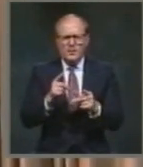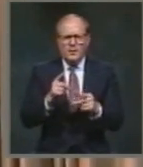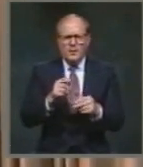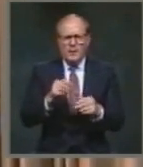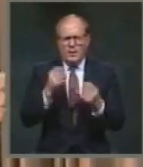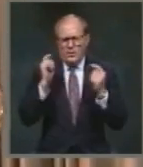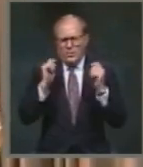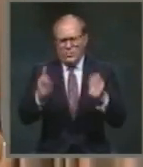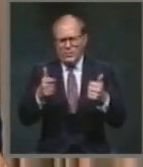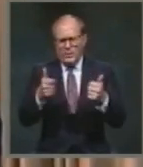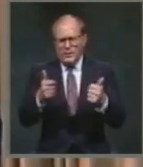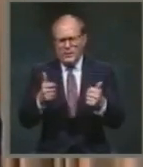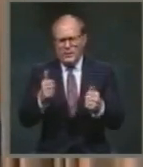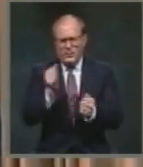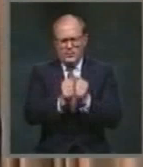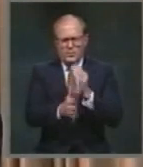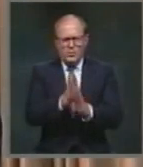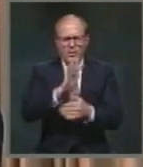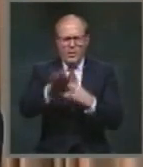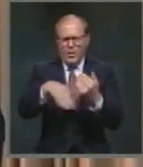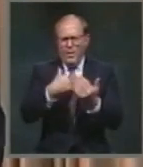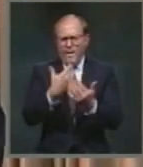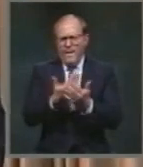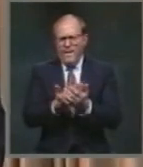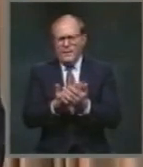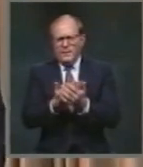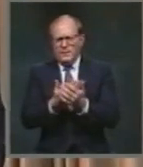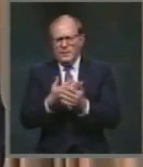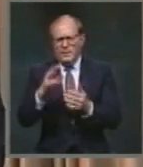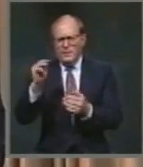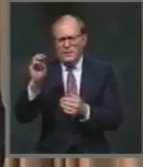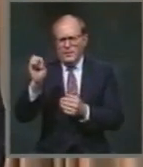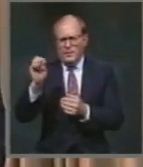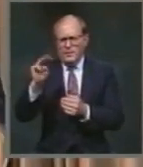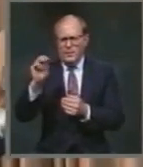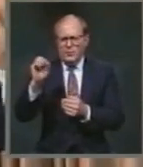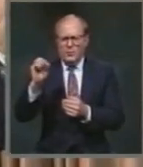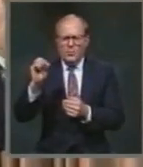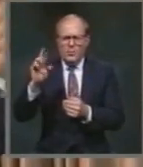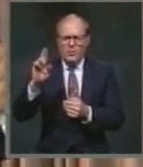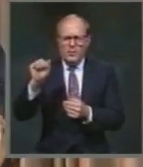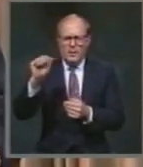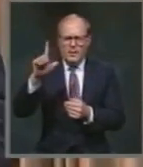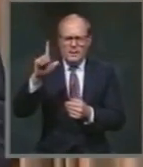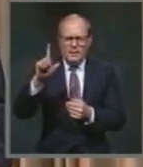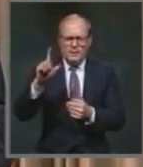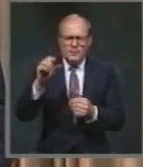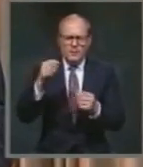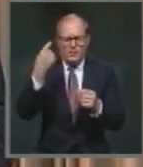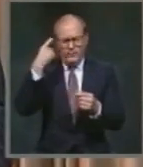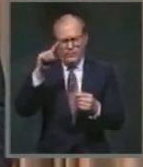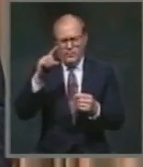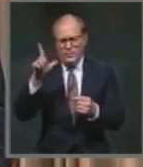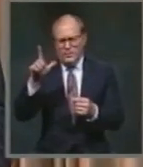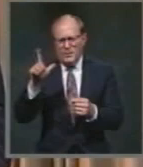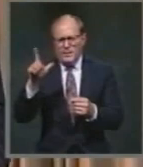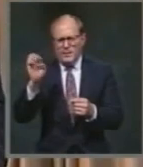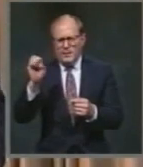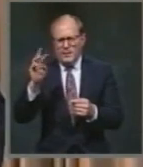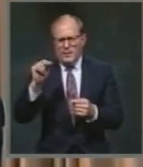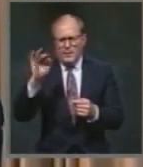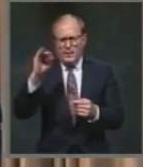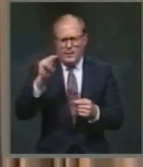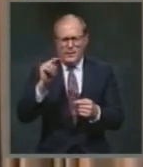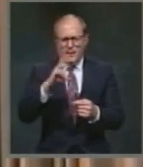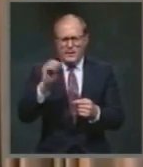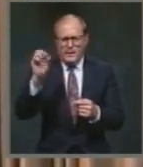quickly overturned or broken down the monuments and memorials to Lenin and Stalin and other great communist leaders and events.